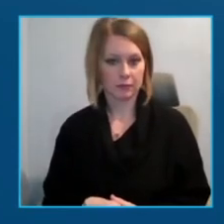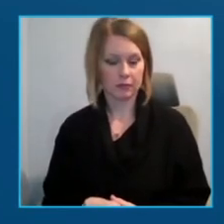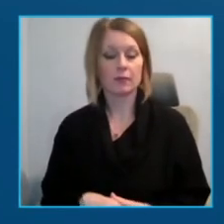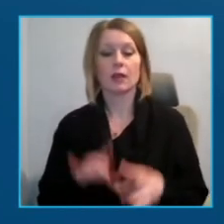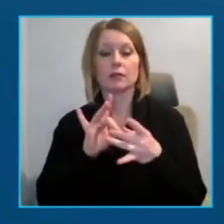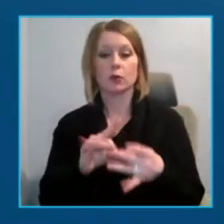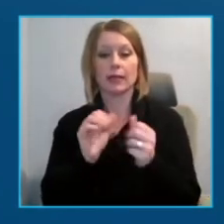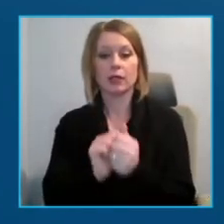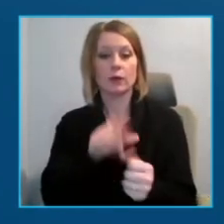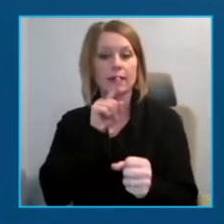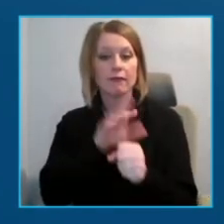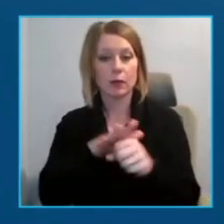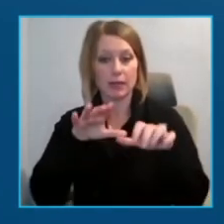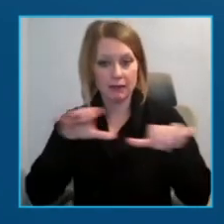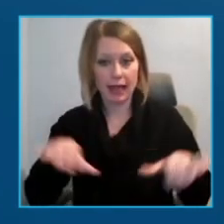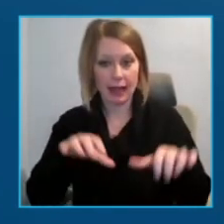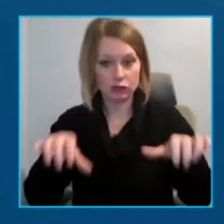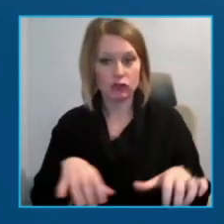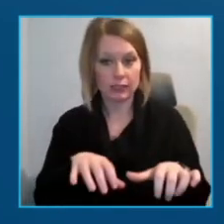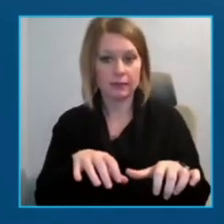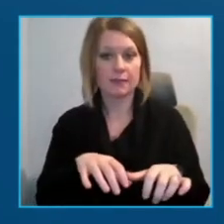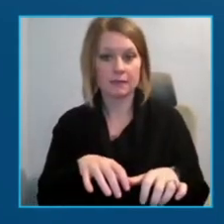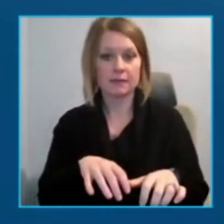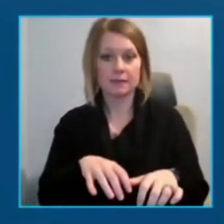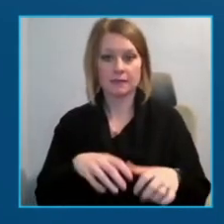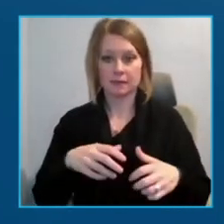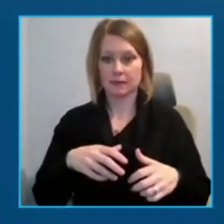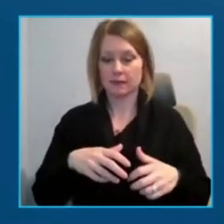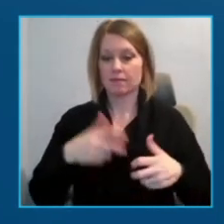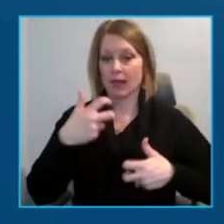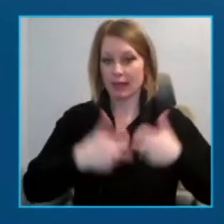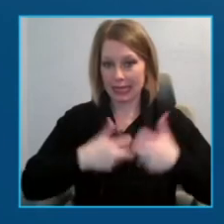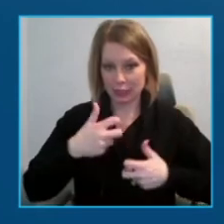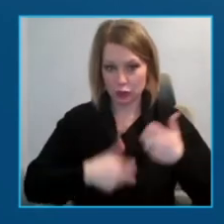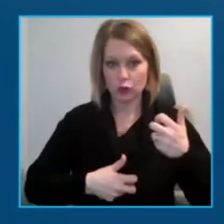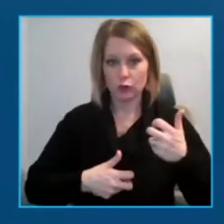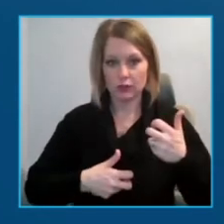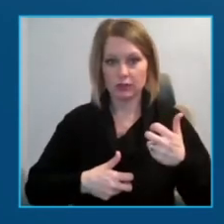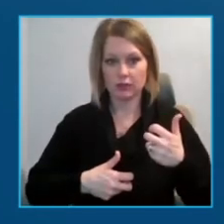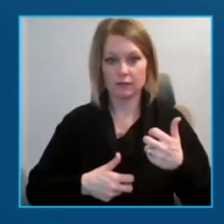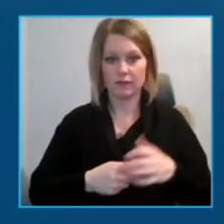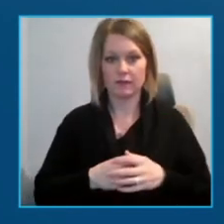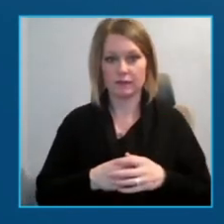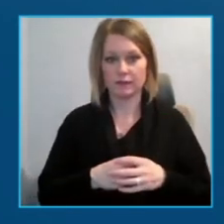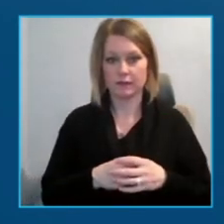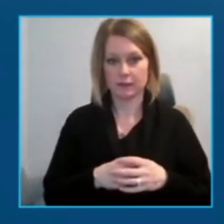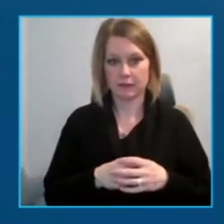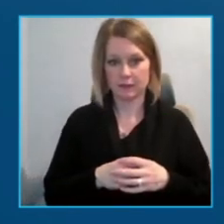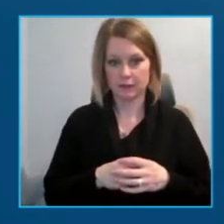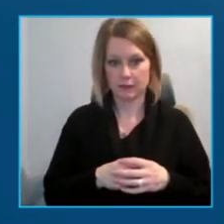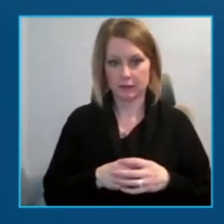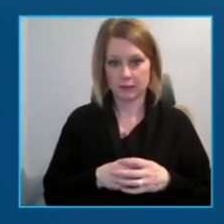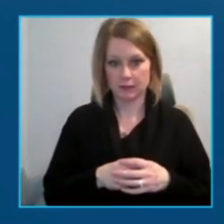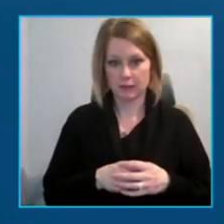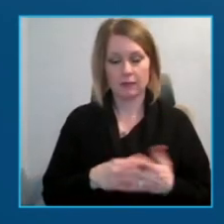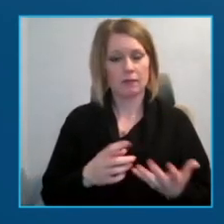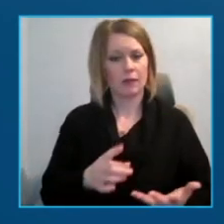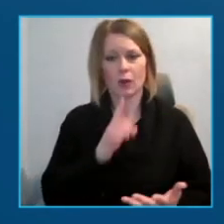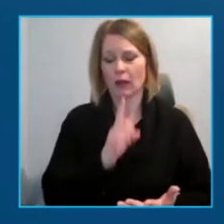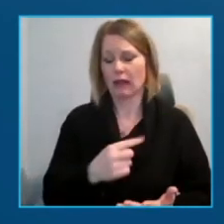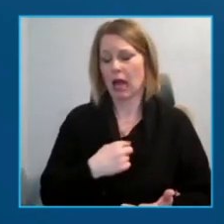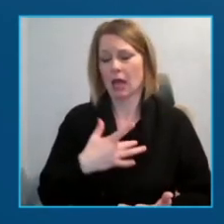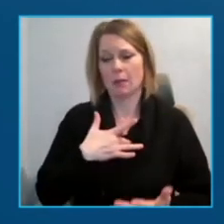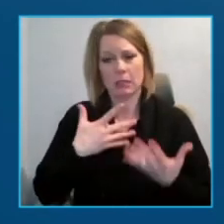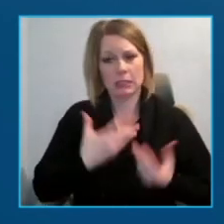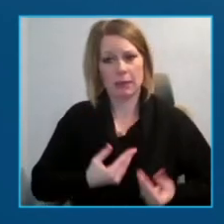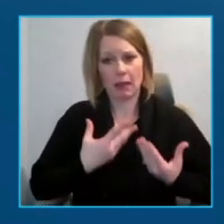action issues that Harold has raised. And I, of course, am very sympathetic and